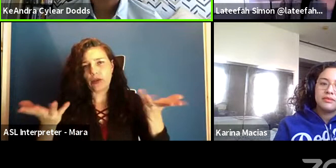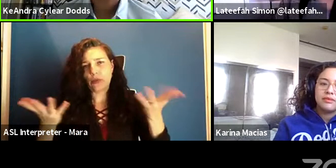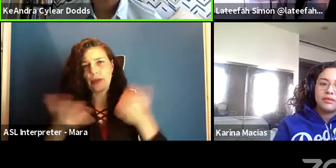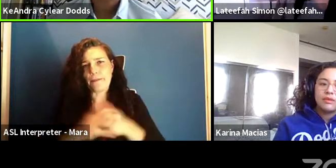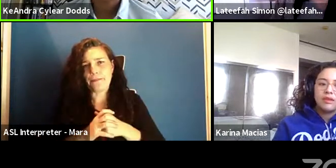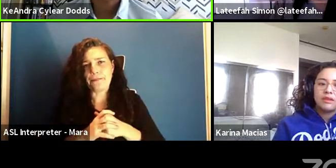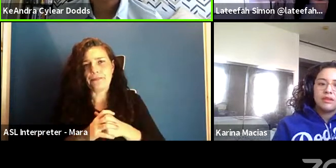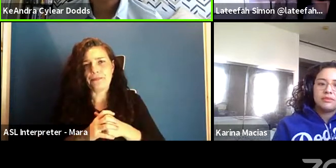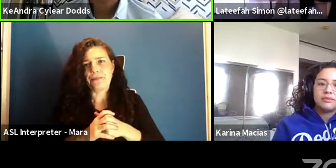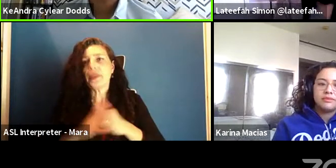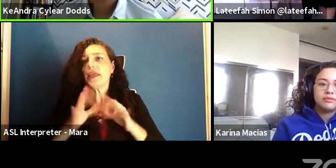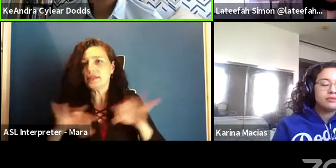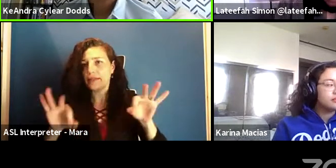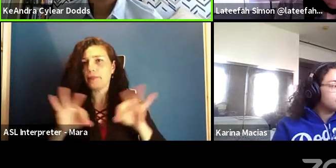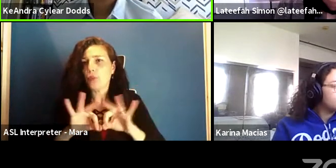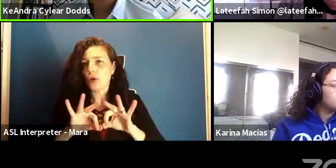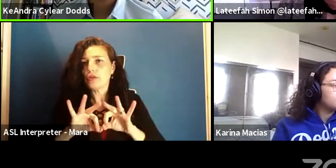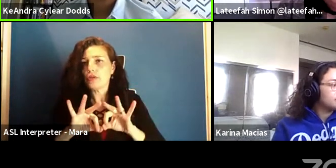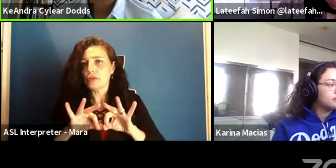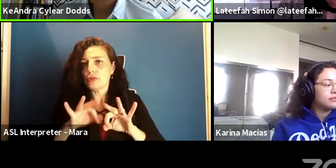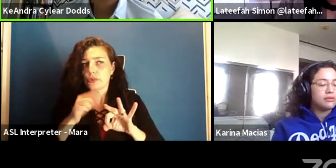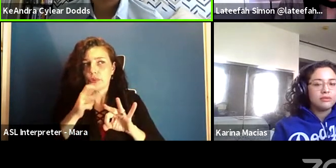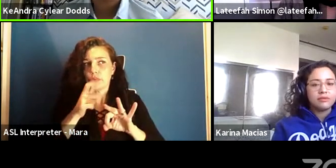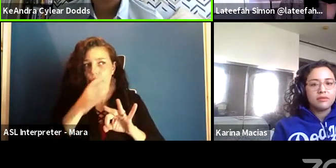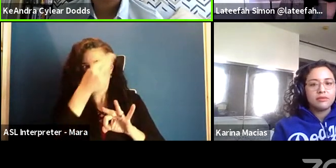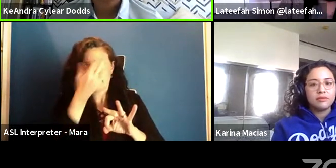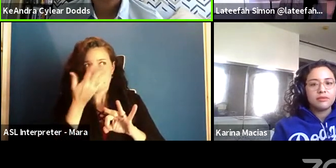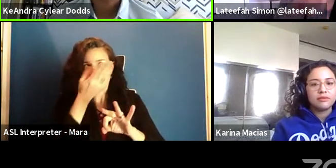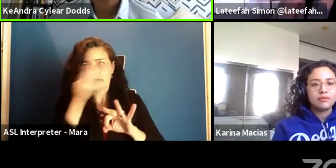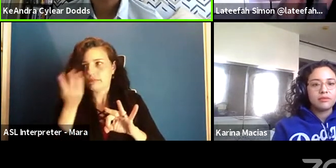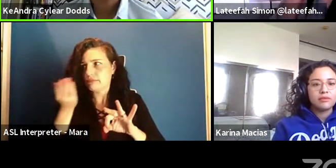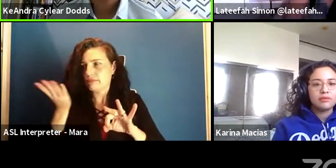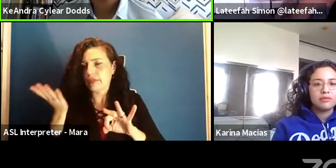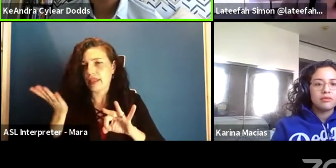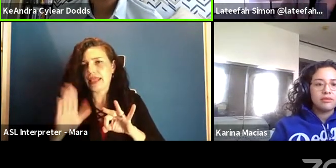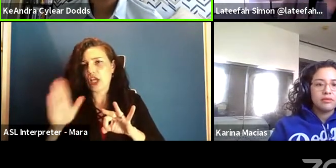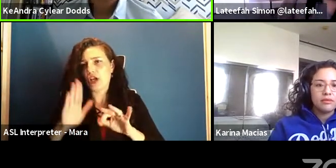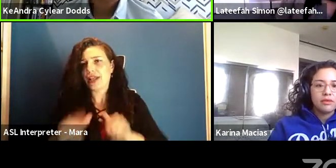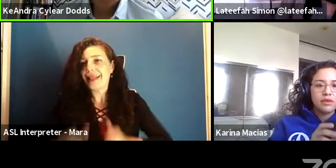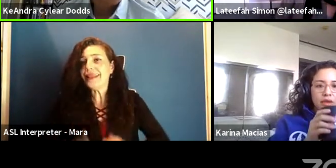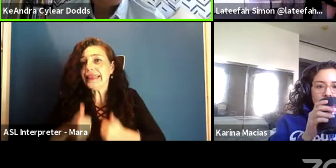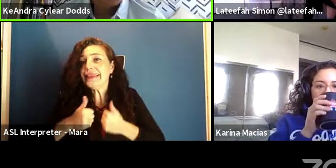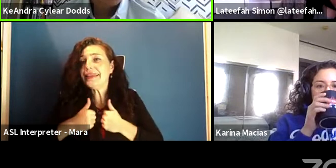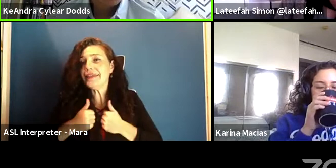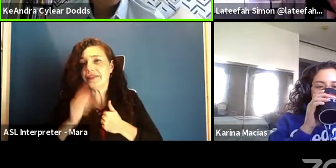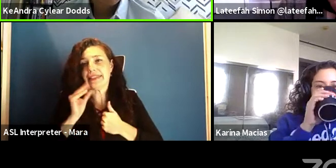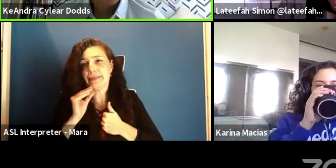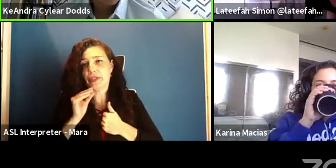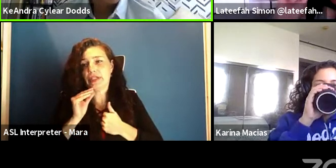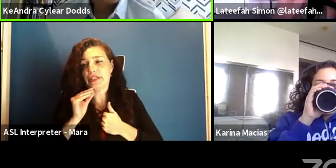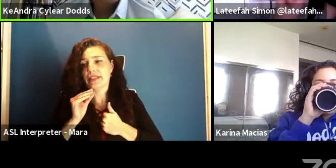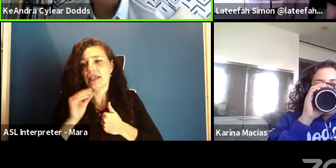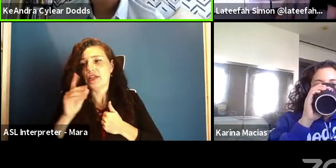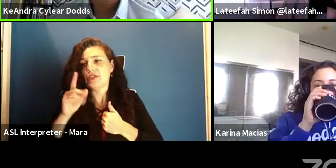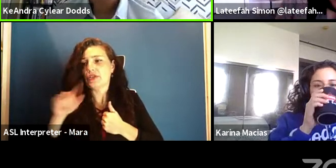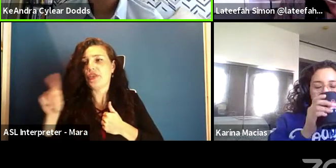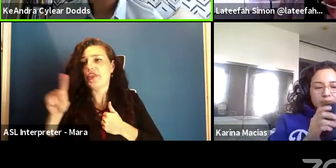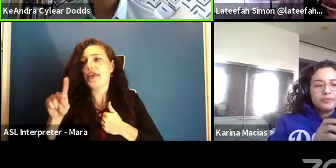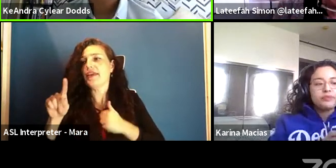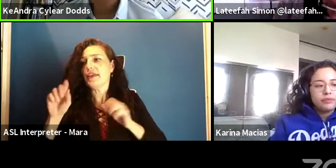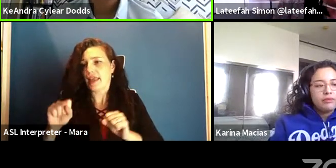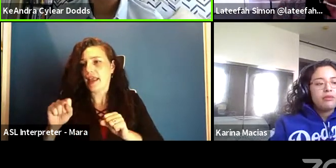important to also get people with lived experiences to create opportunity for them to be in these positions, to be in, whether